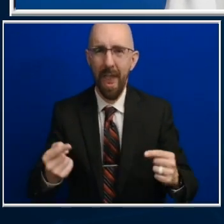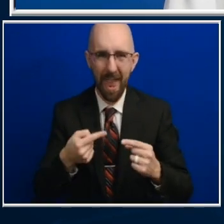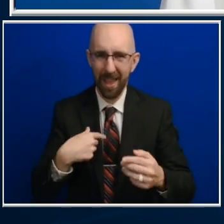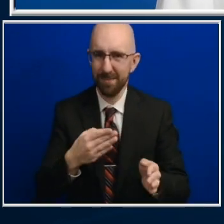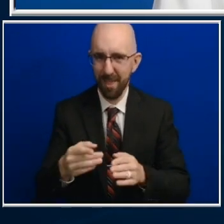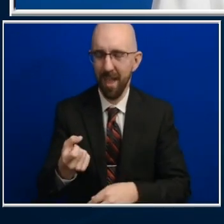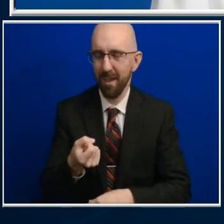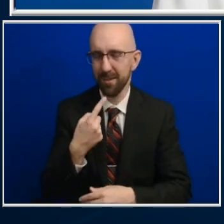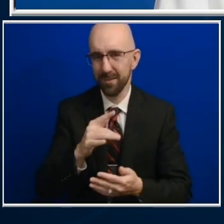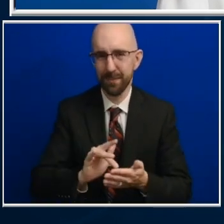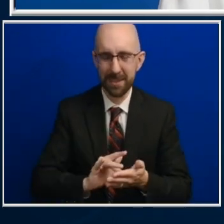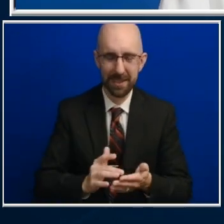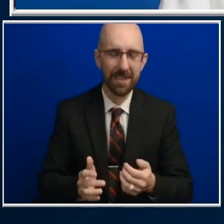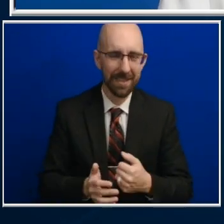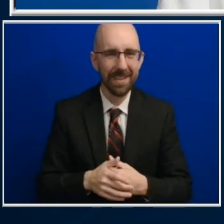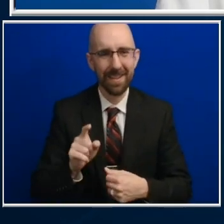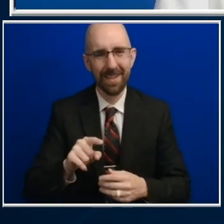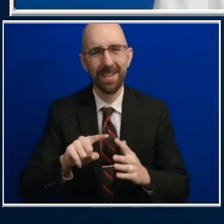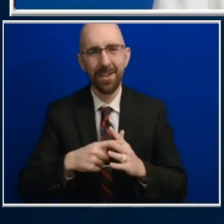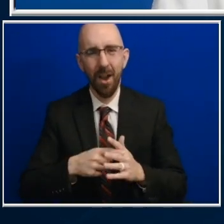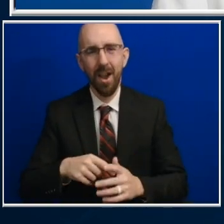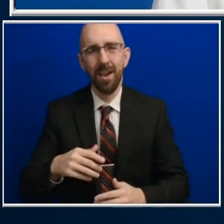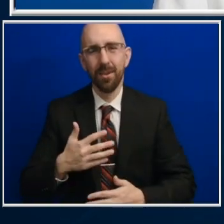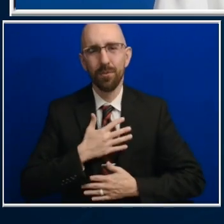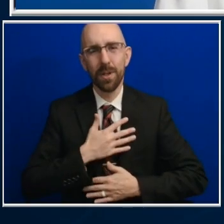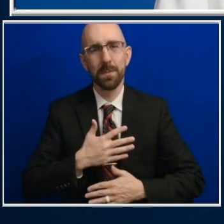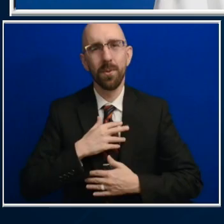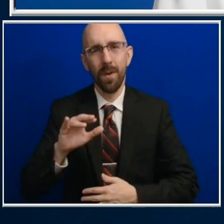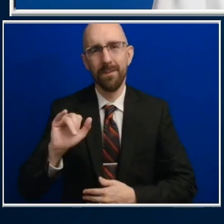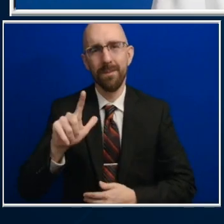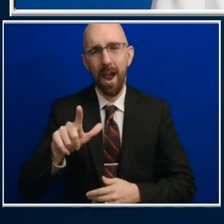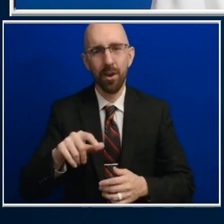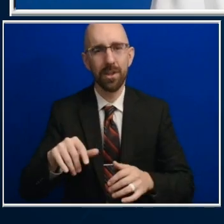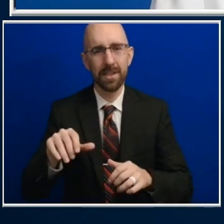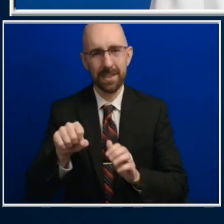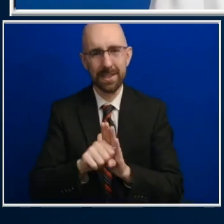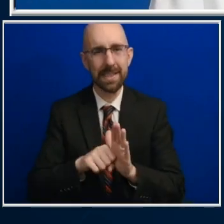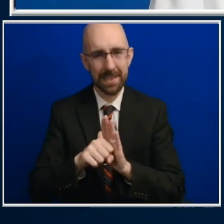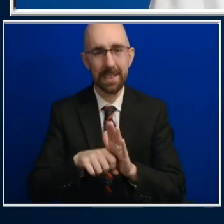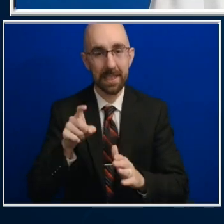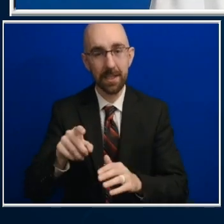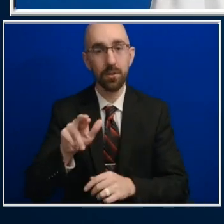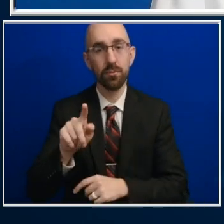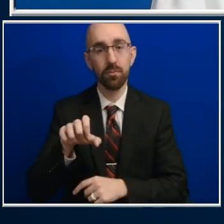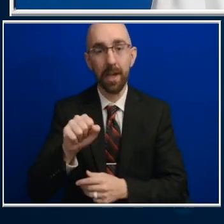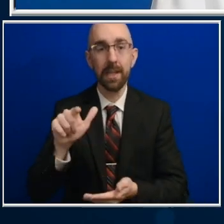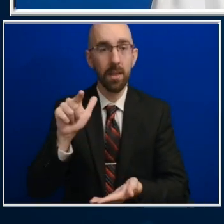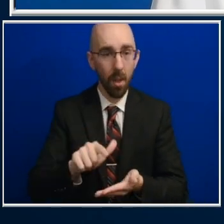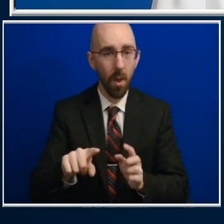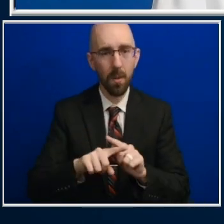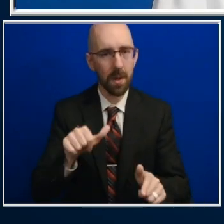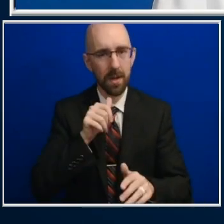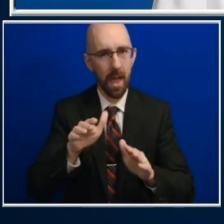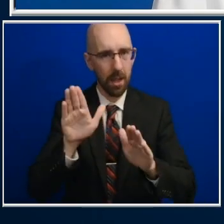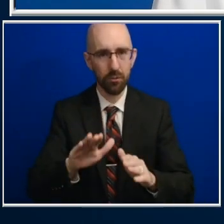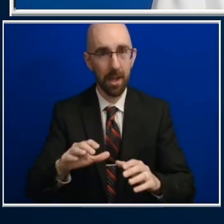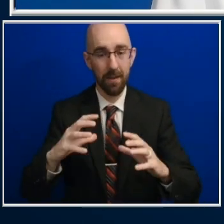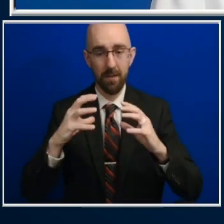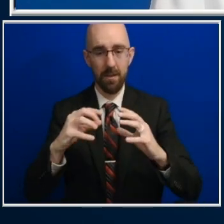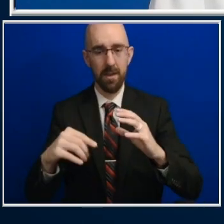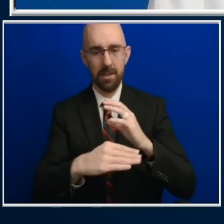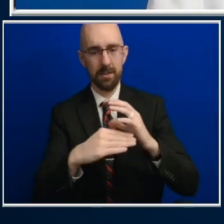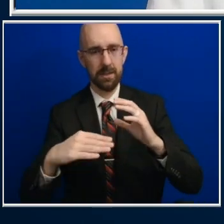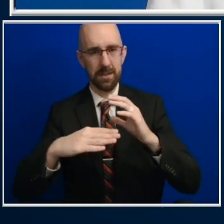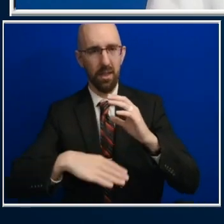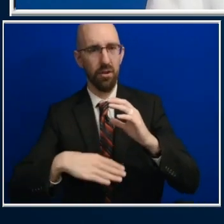know it's the start of the respiratory viral season. Influenza rates remain low, but it was not a great year down in the southern hemisphere, and often that predicts us. We